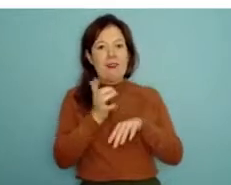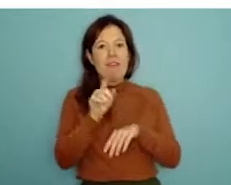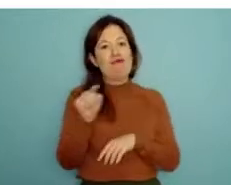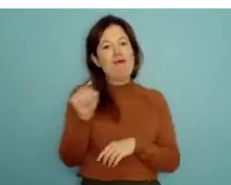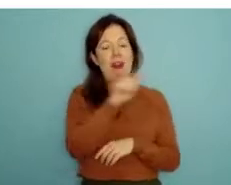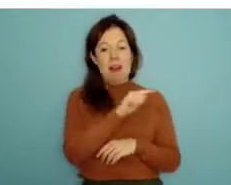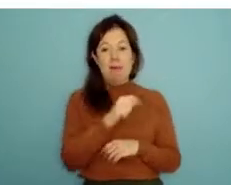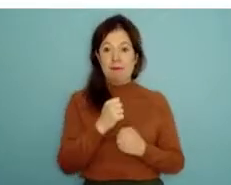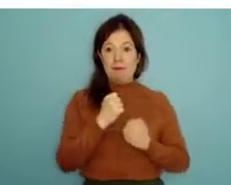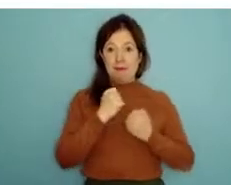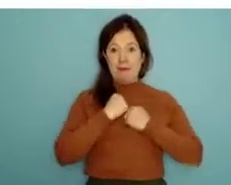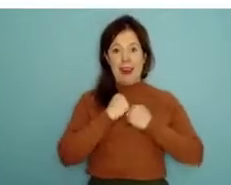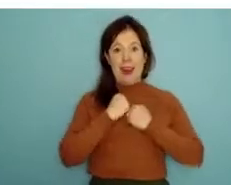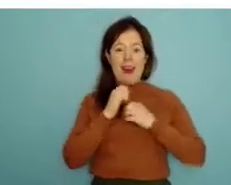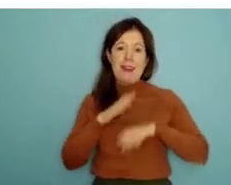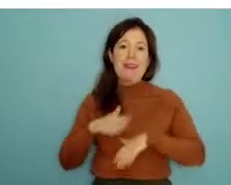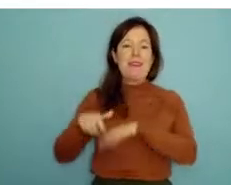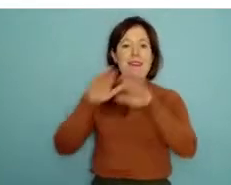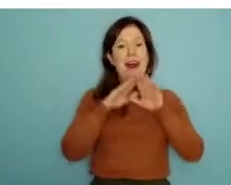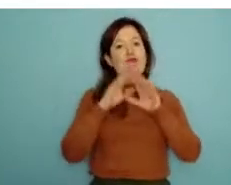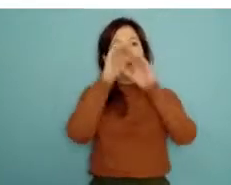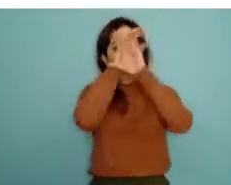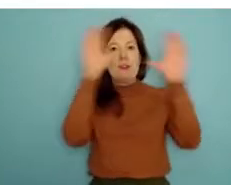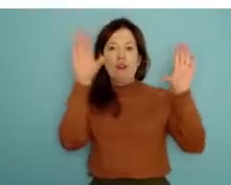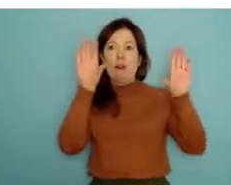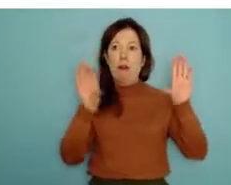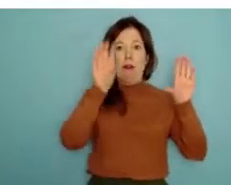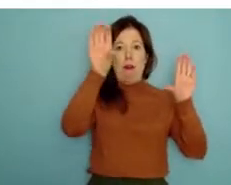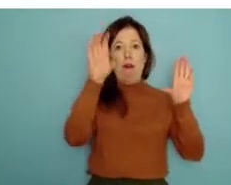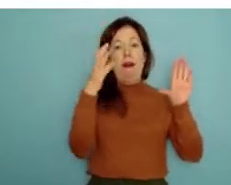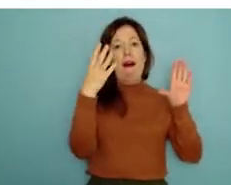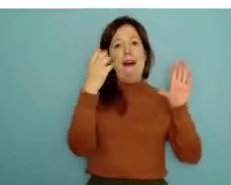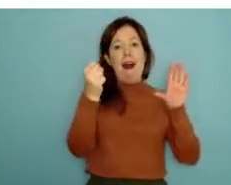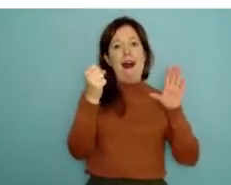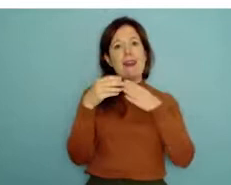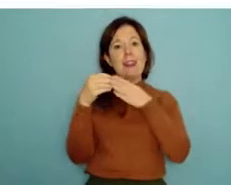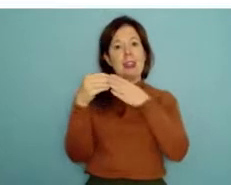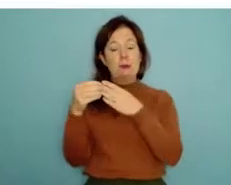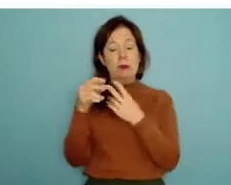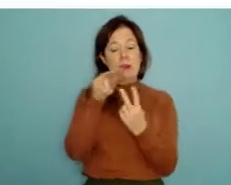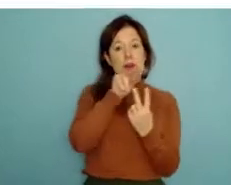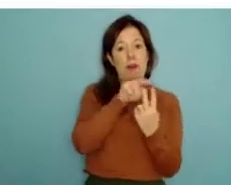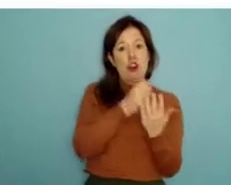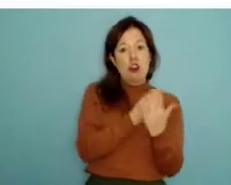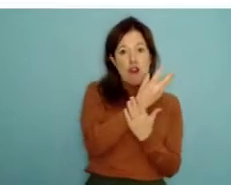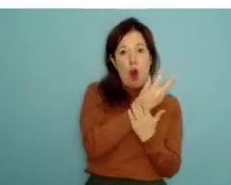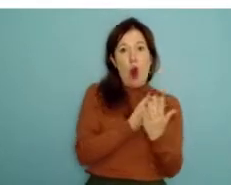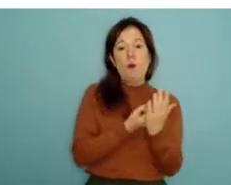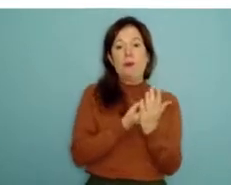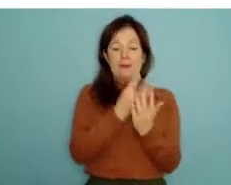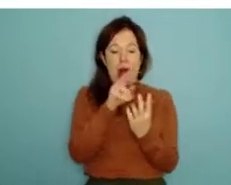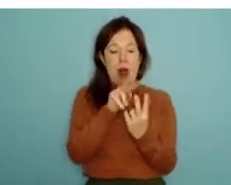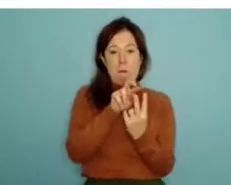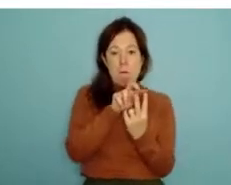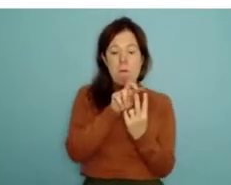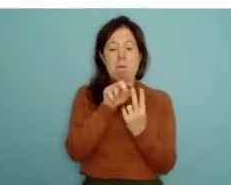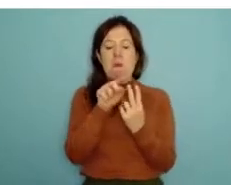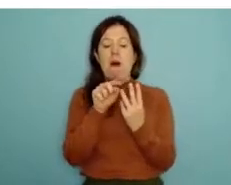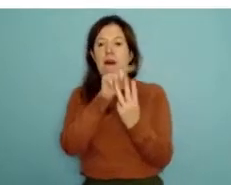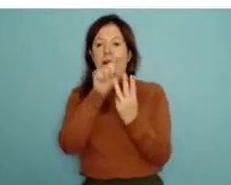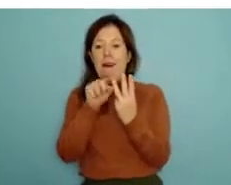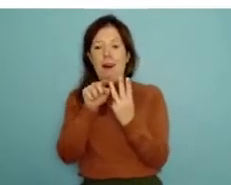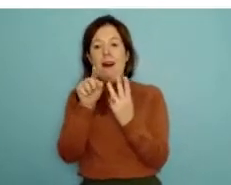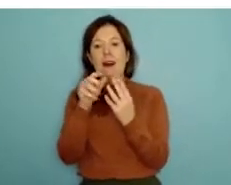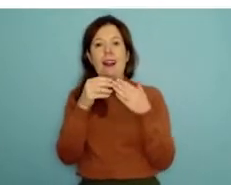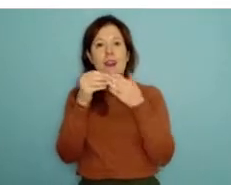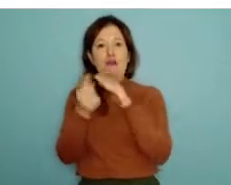vision, leadership. The other two aspects were around grow and develop. And one of the things that we wanted to do